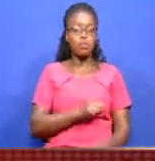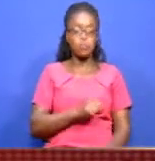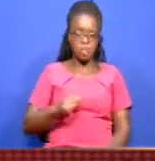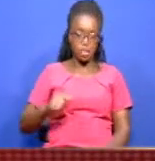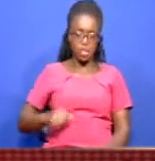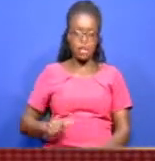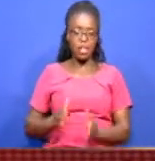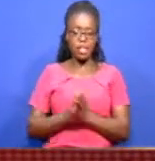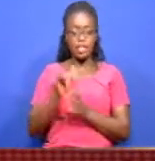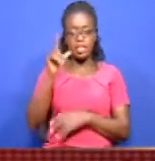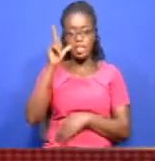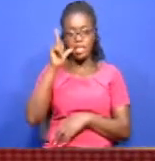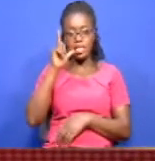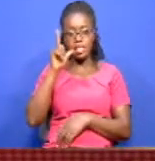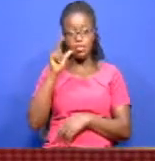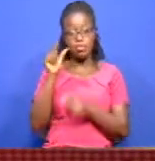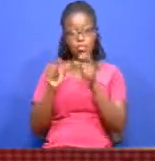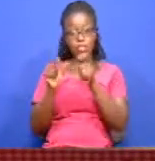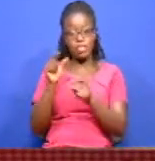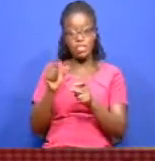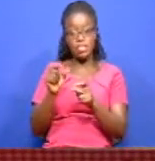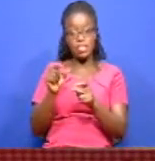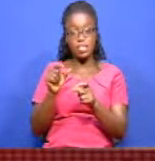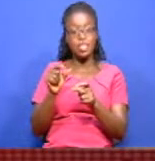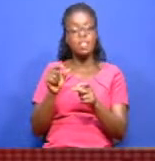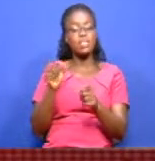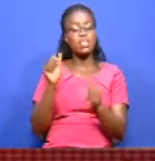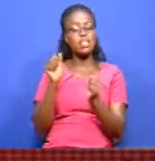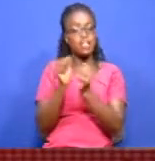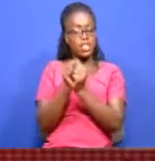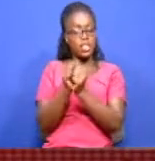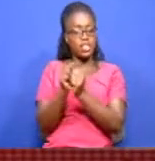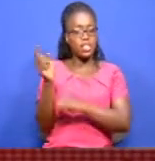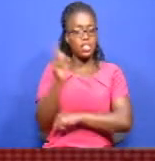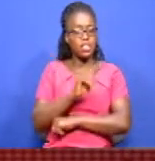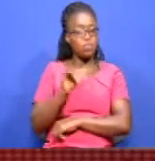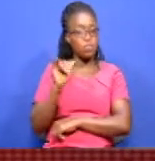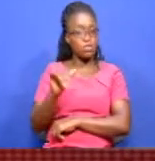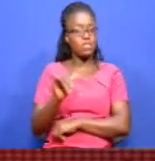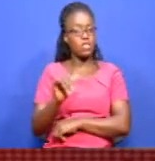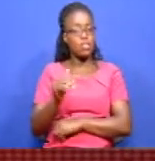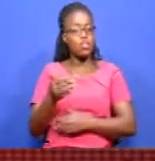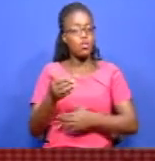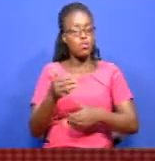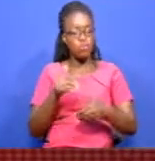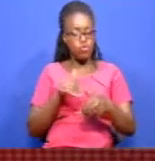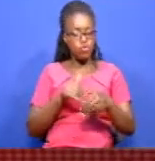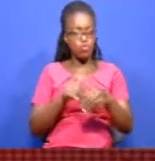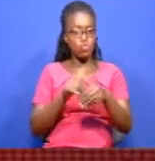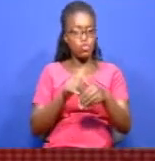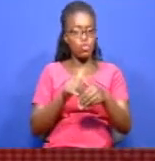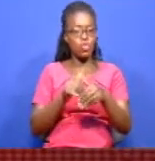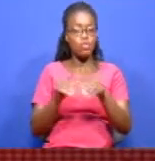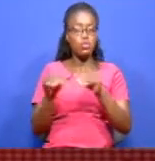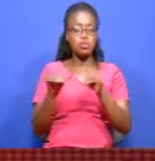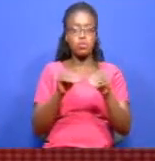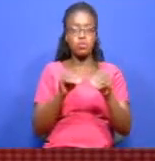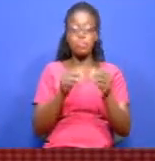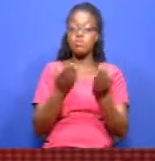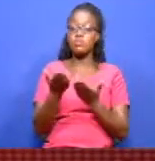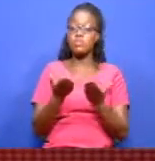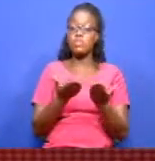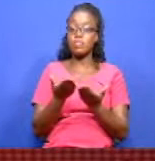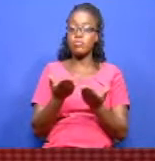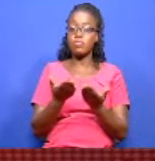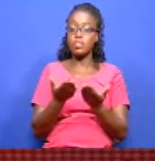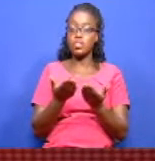and when each hits their 10th day of quarantine, we are in contact with the Nairobi Metropolitan Service, who are